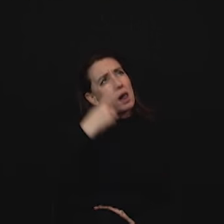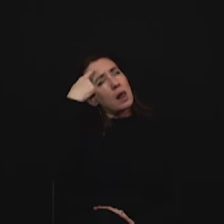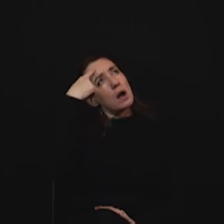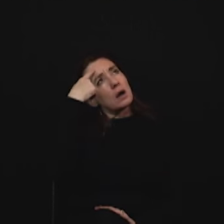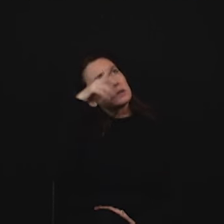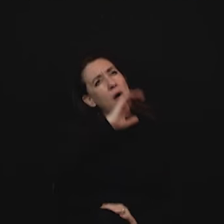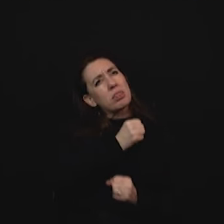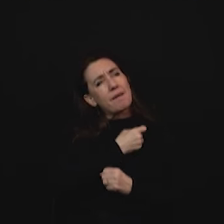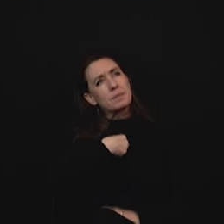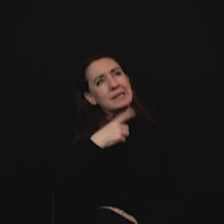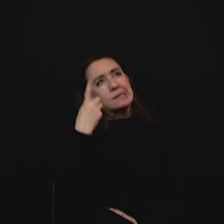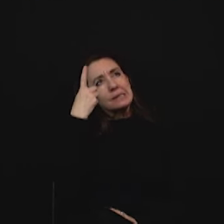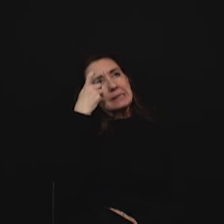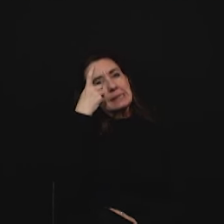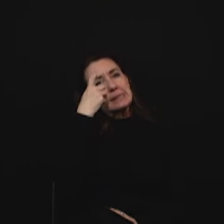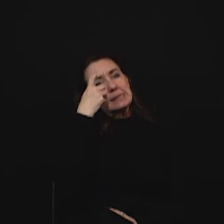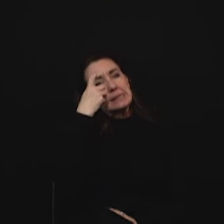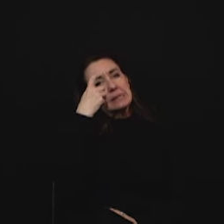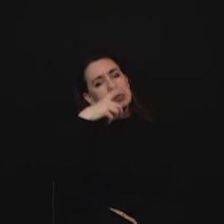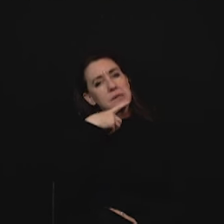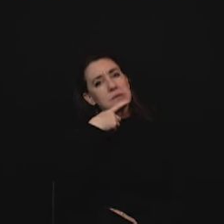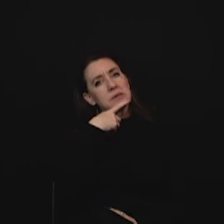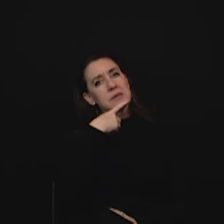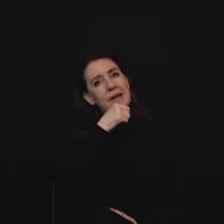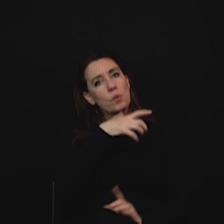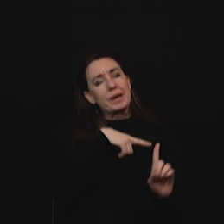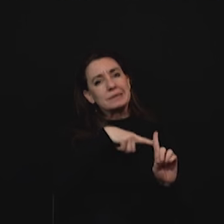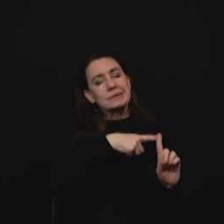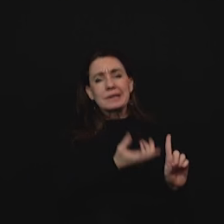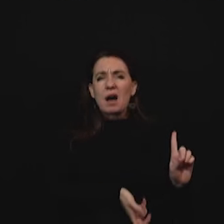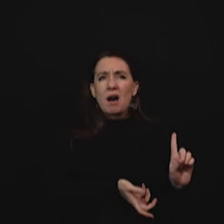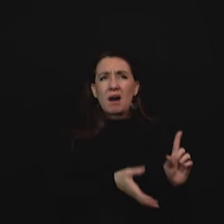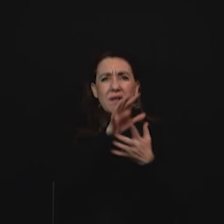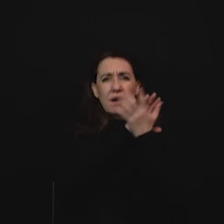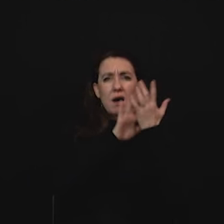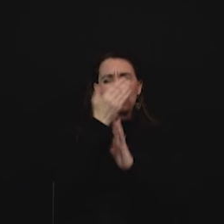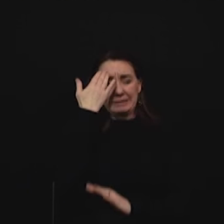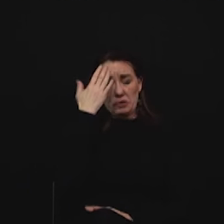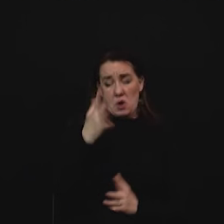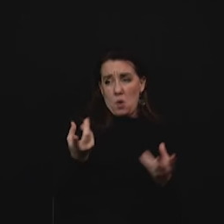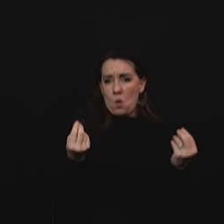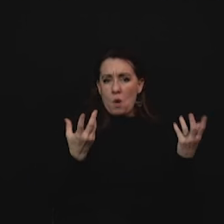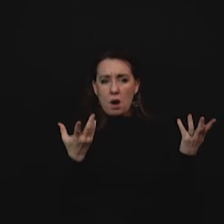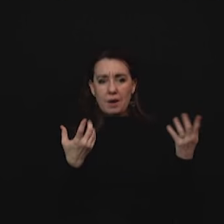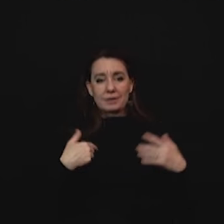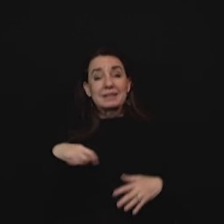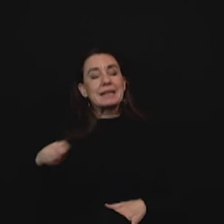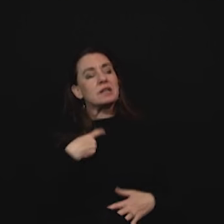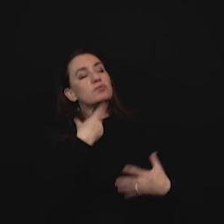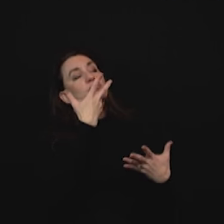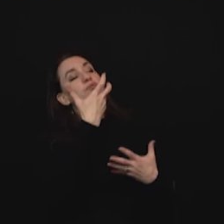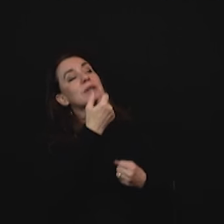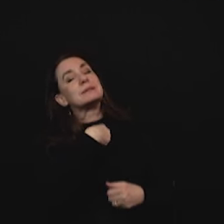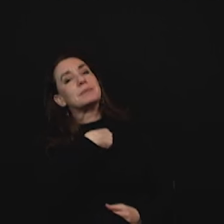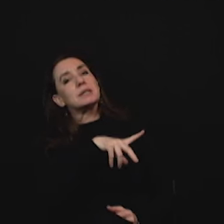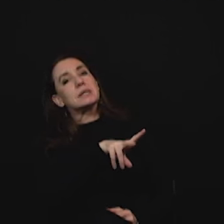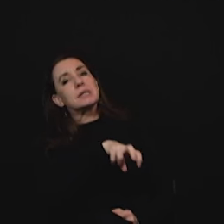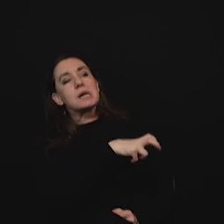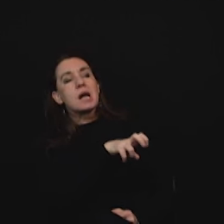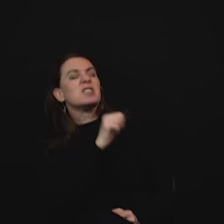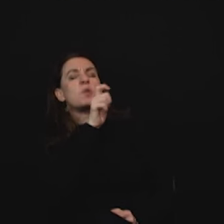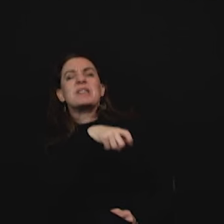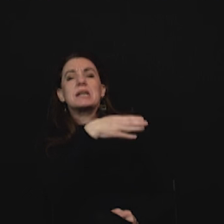Eve wondered. Suddenly, she didn't know anymore. Just trust me, the serpent whispered. You